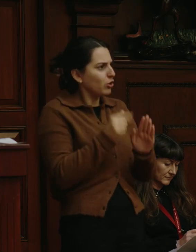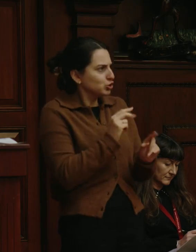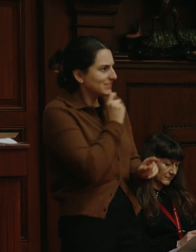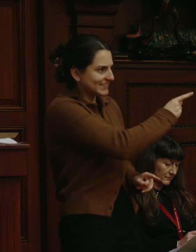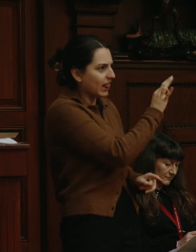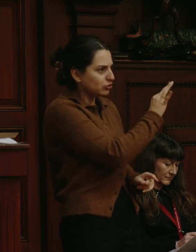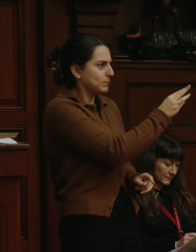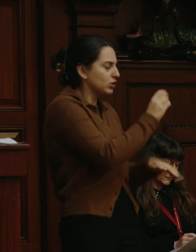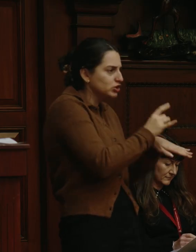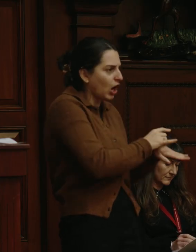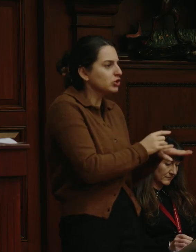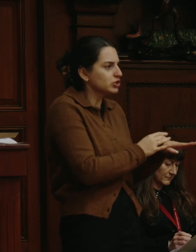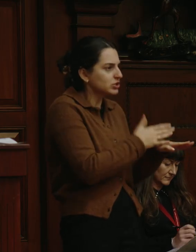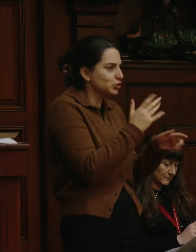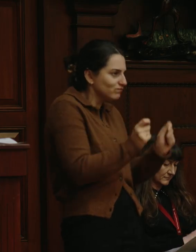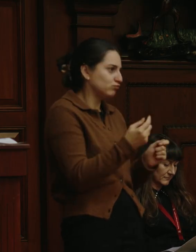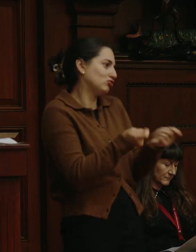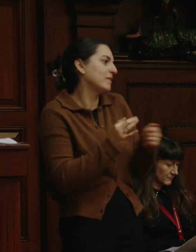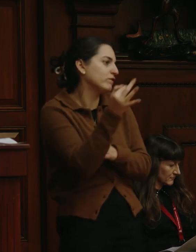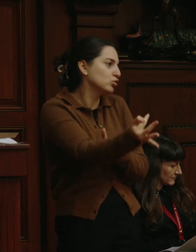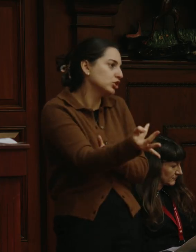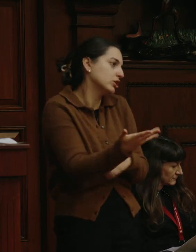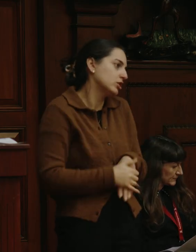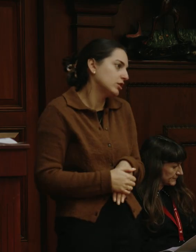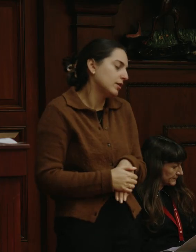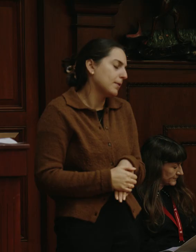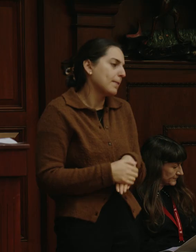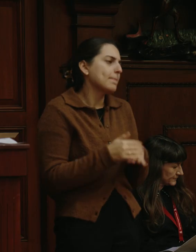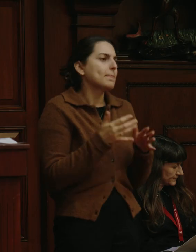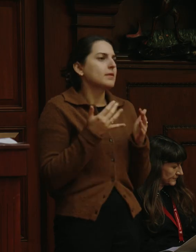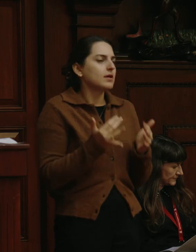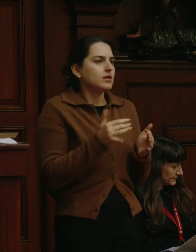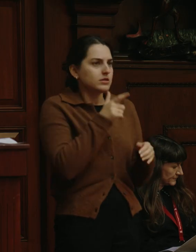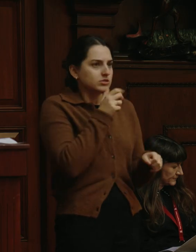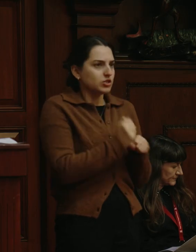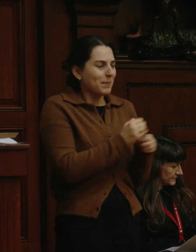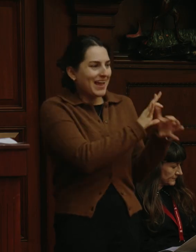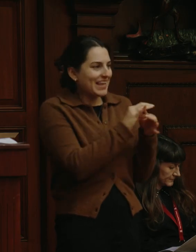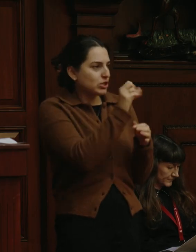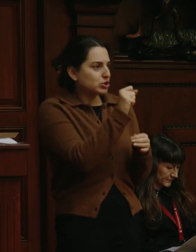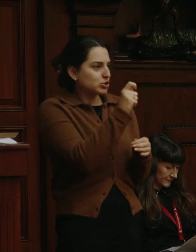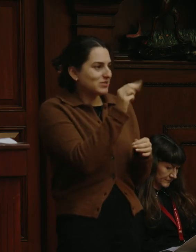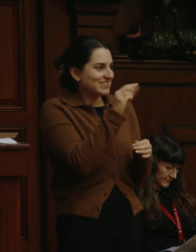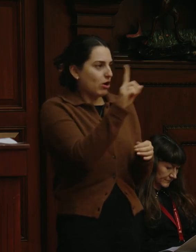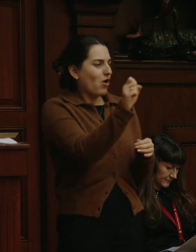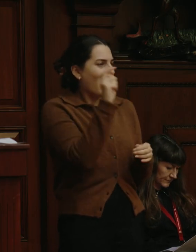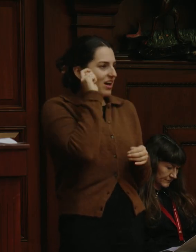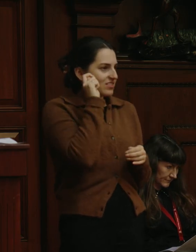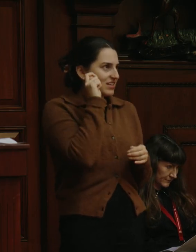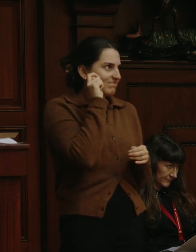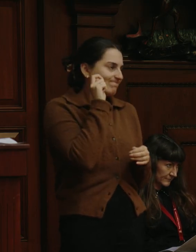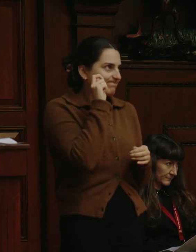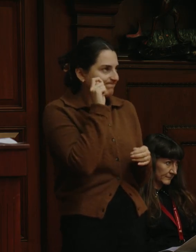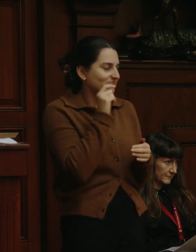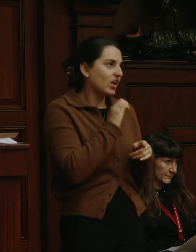is important to maybe tailor the treatment, but directly being linked to the steroids, I would say unlikely, because often the